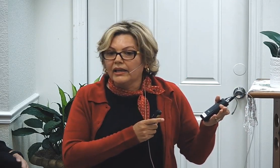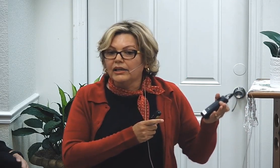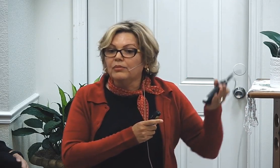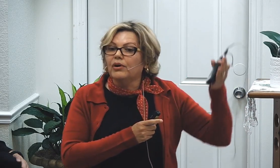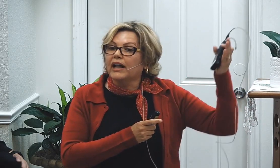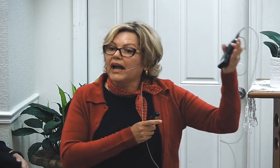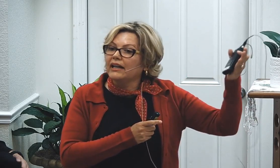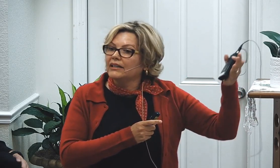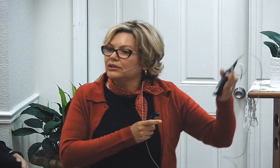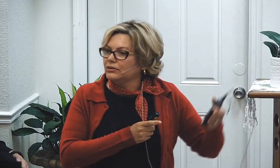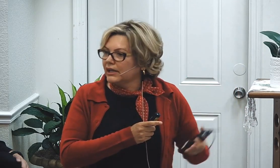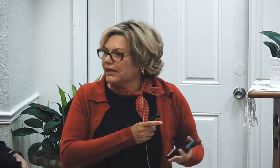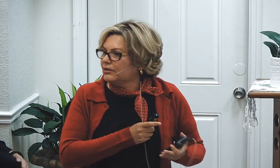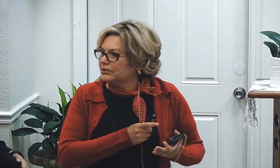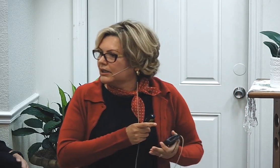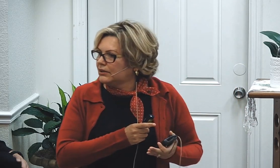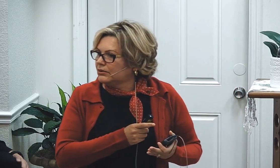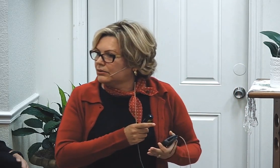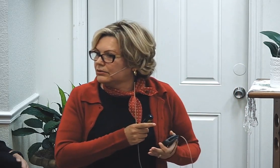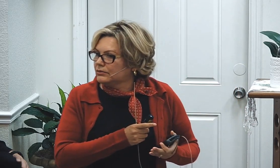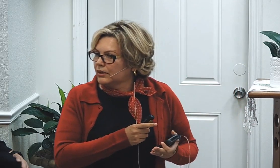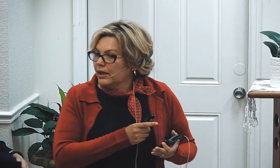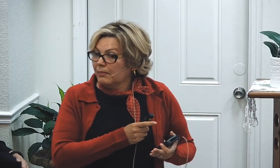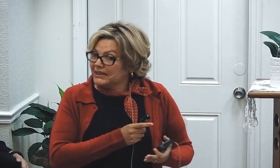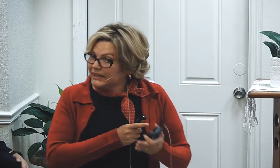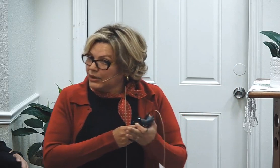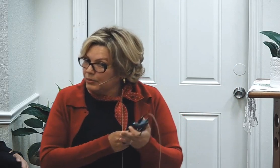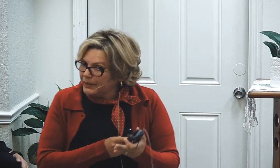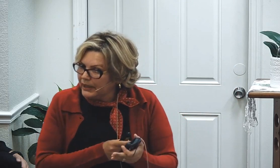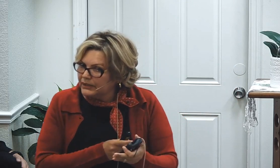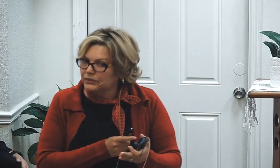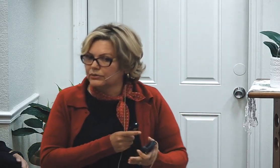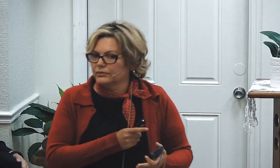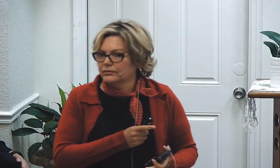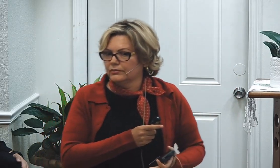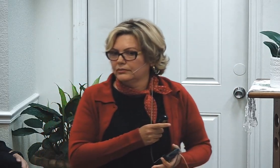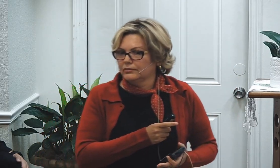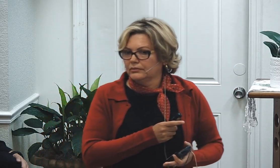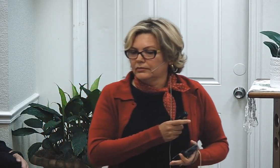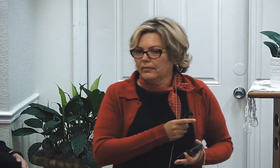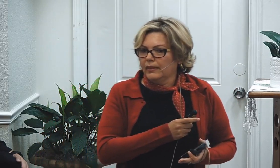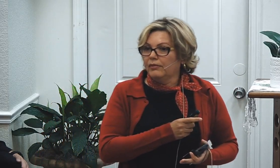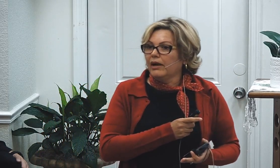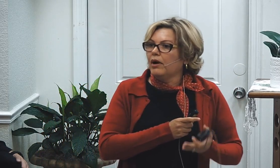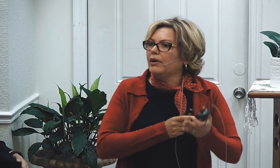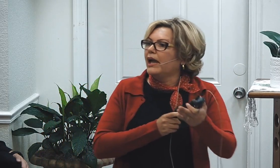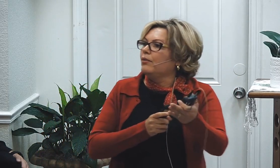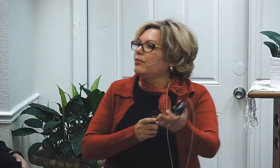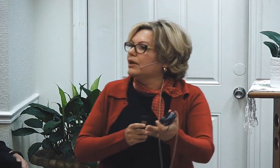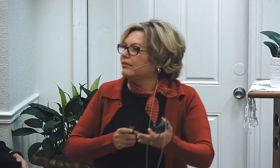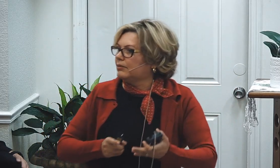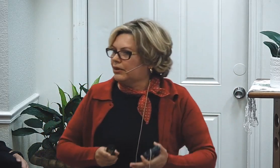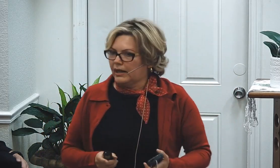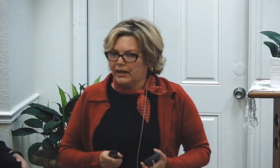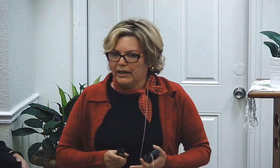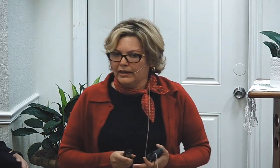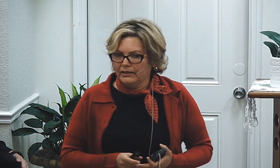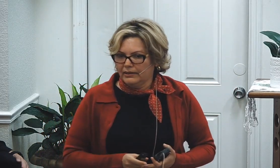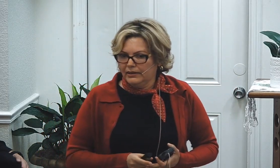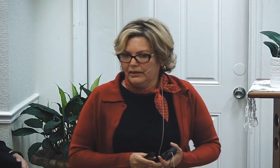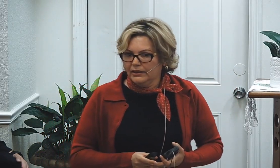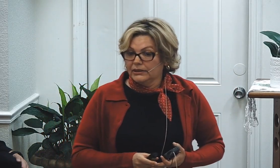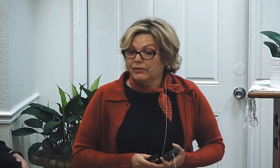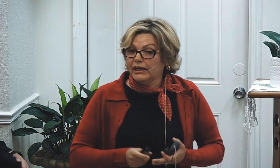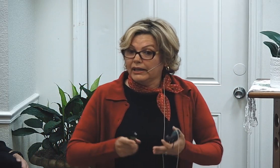one. What it is? To live in this place with God. But there is a price. It's not